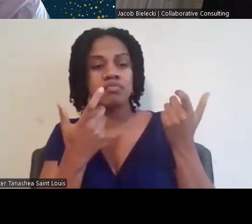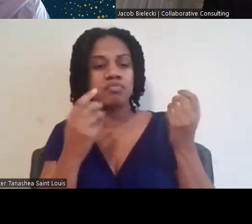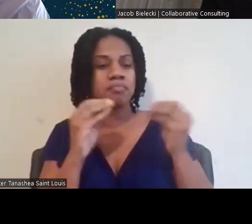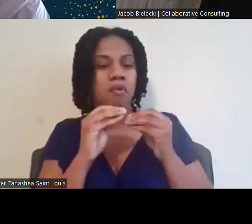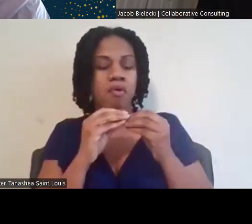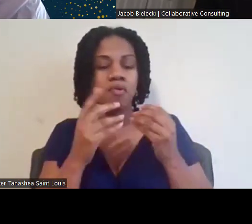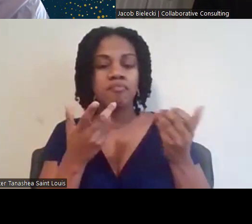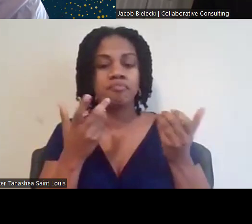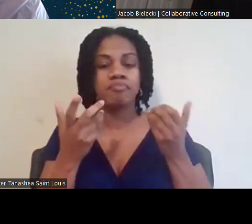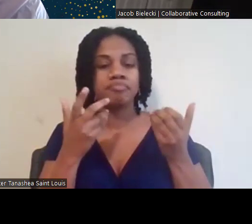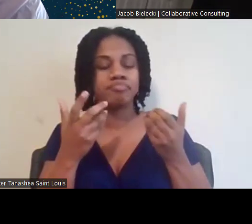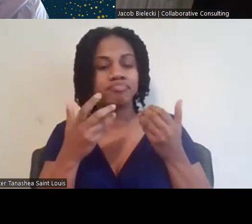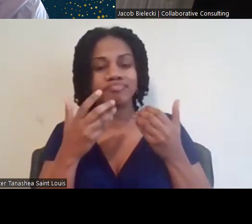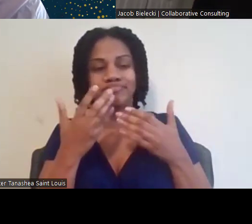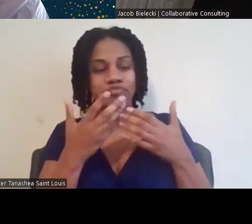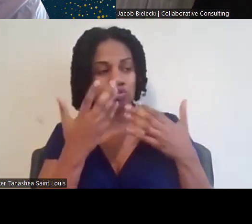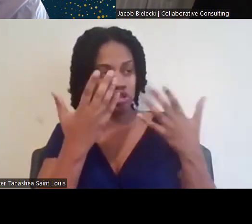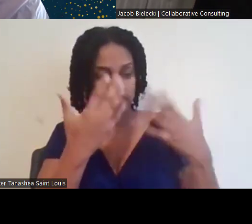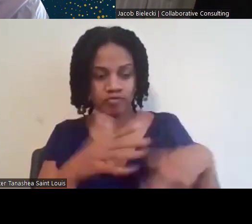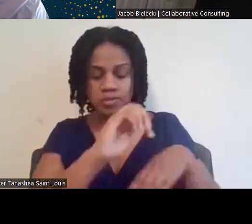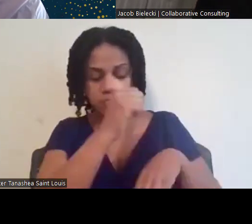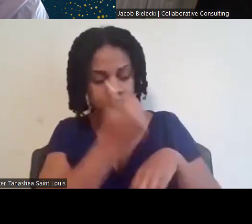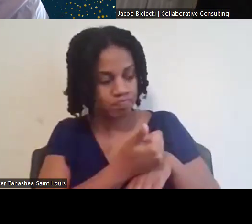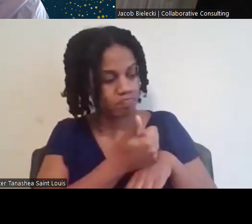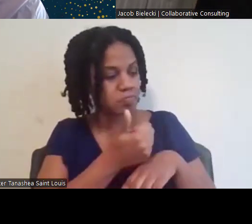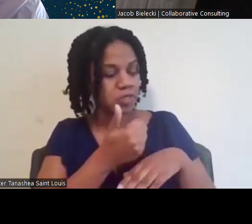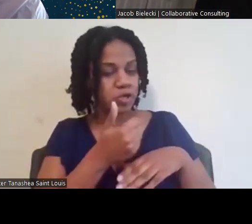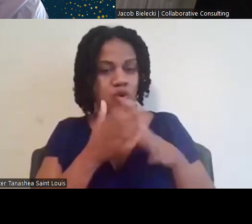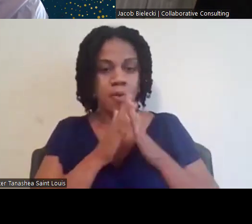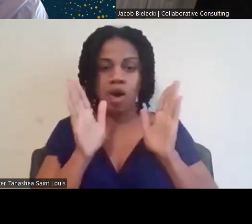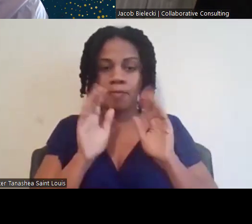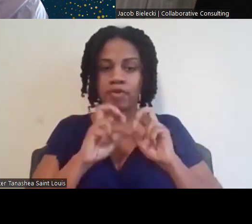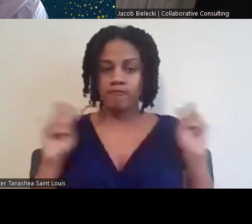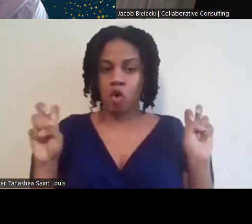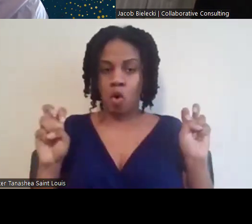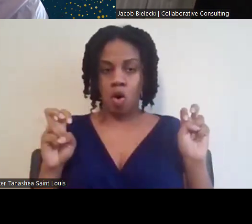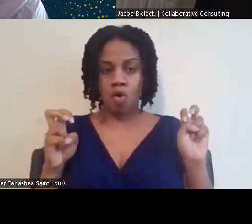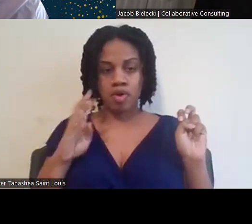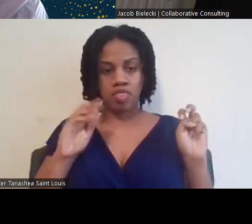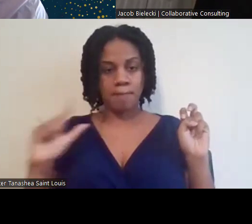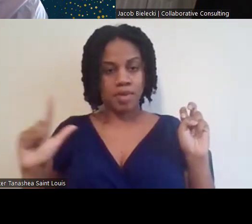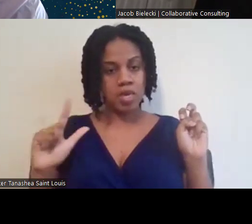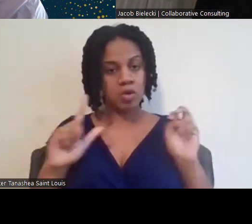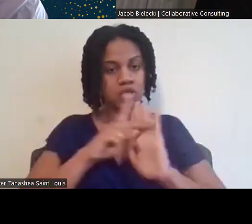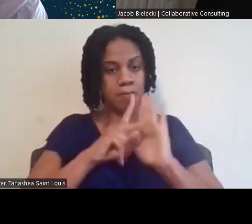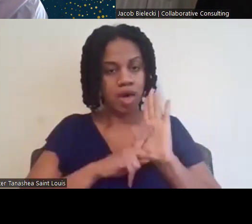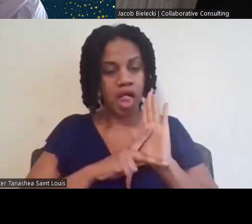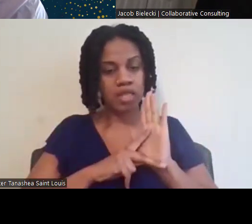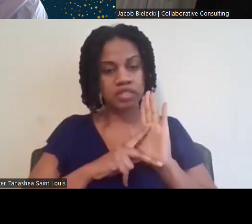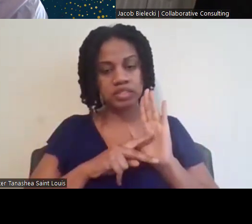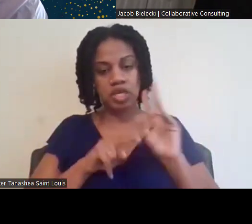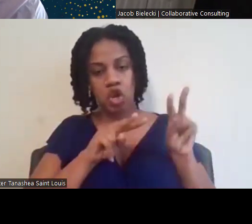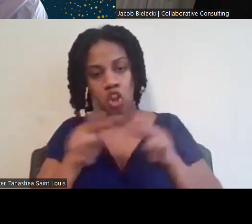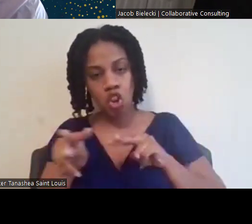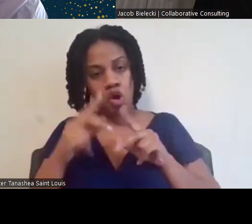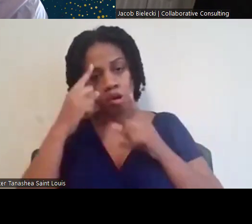a, after everything's kind of laid out, a public forum such as this where the bills or policies that we're trying to look for to be on one page